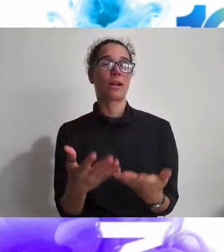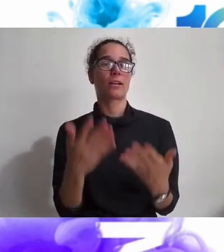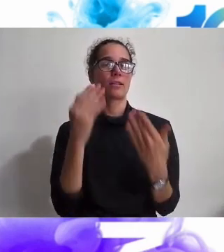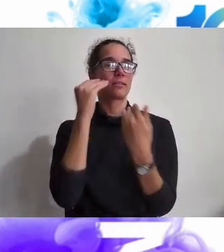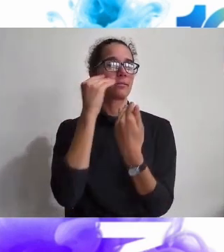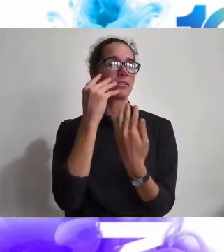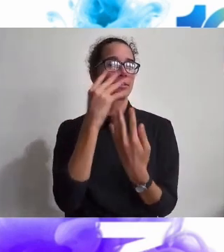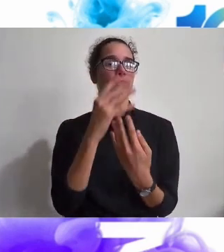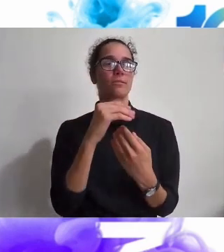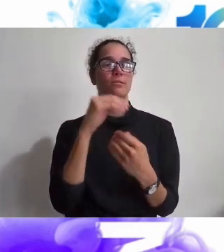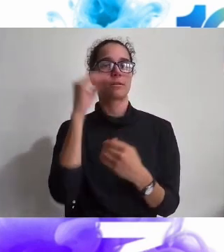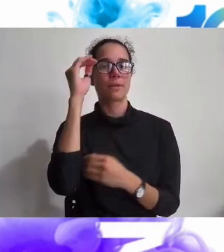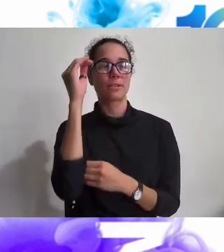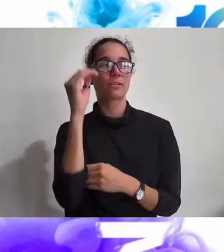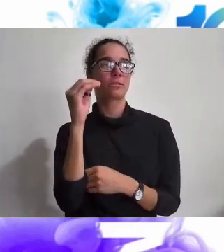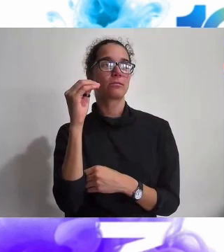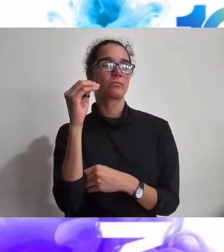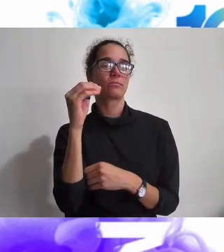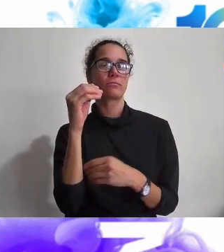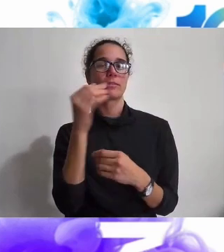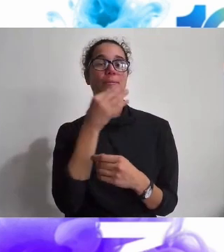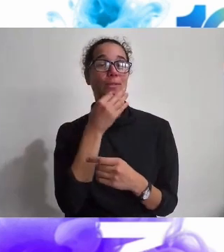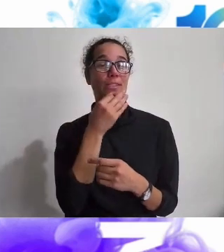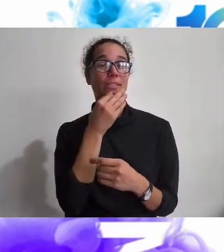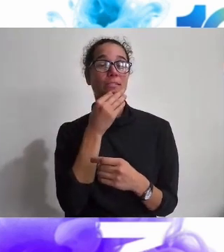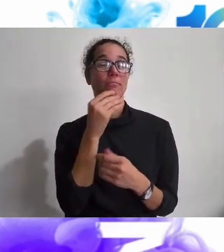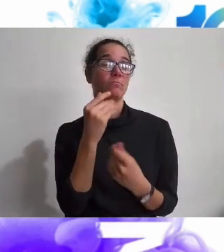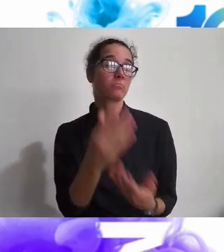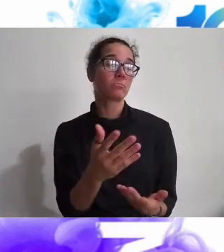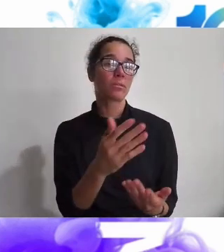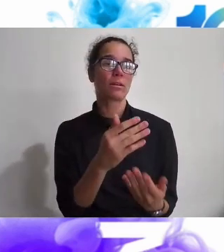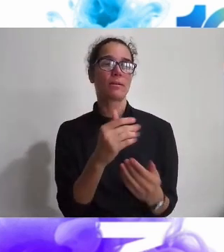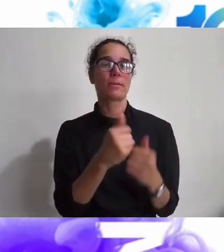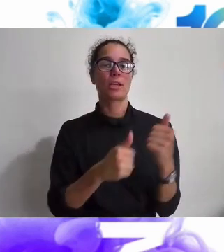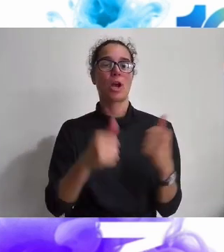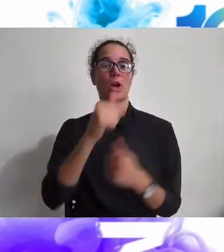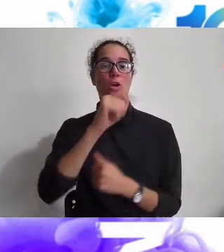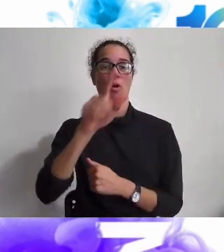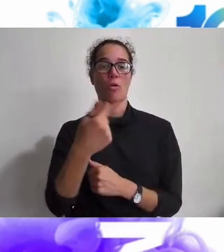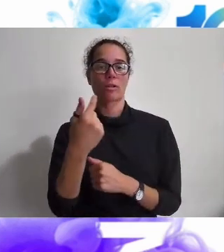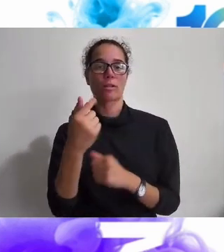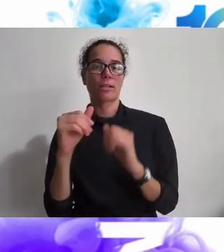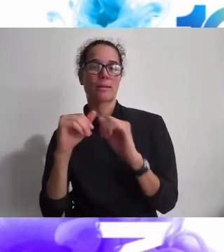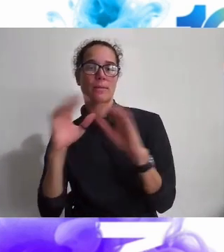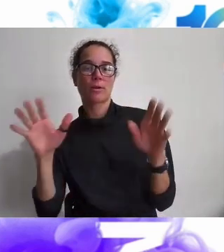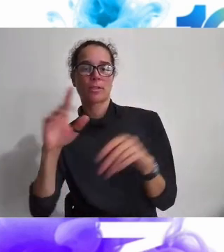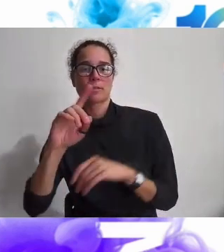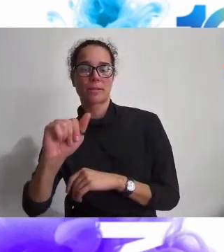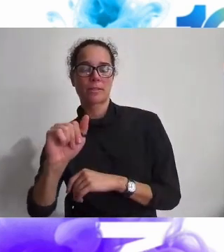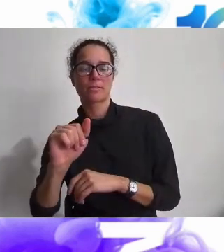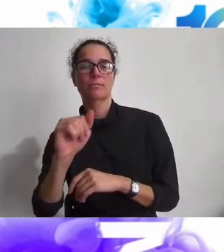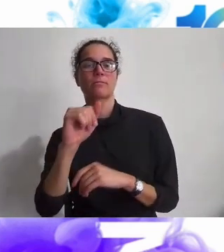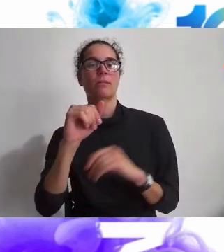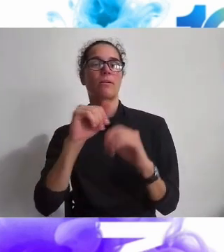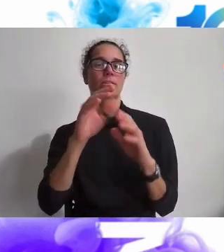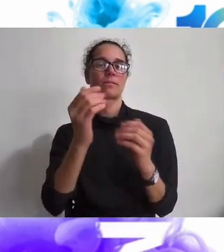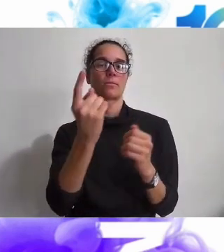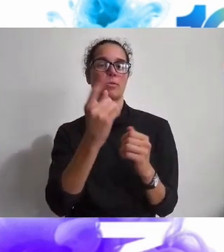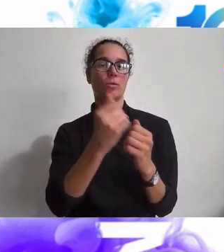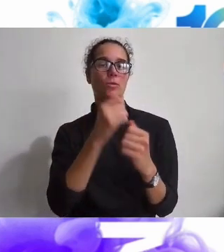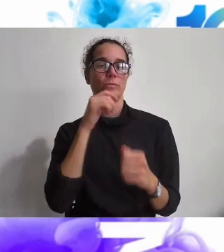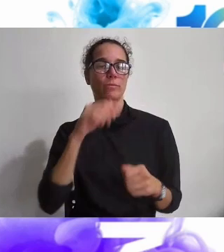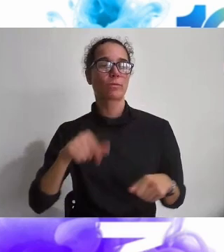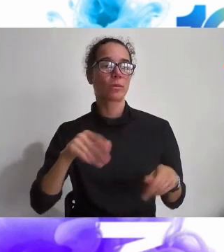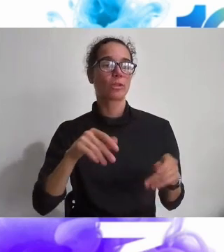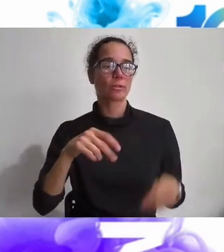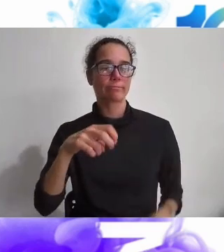beyond just the apparent. You see someone in a wheelchair, obviously that is someone who is going to have some